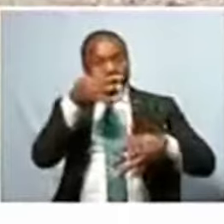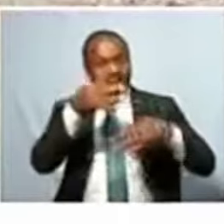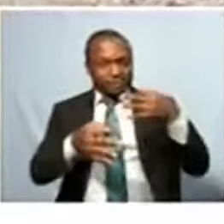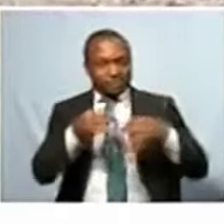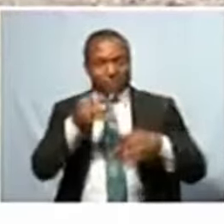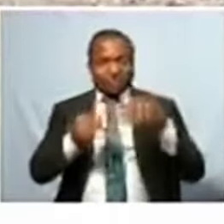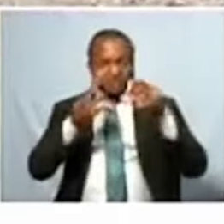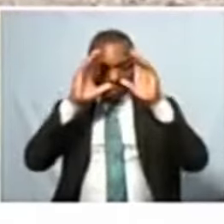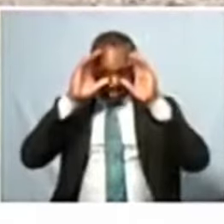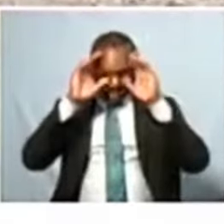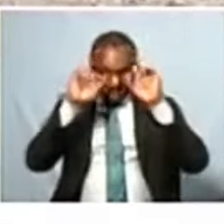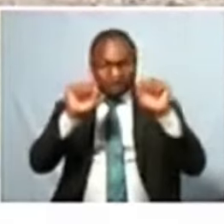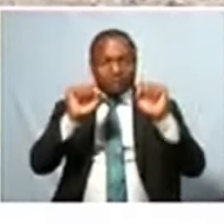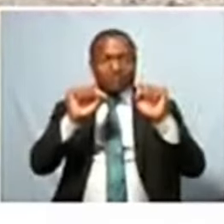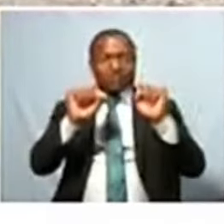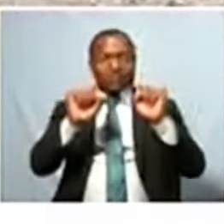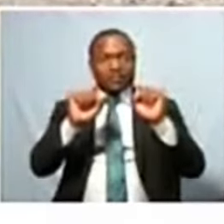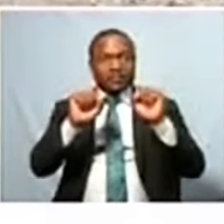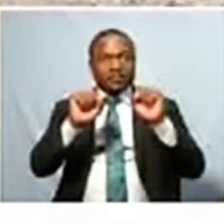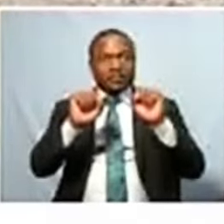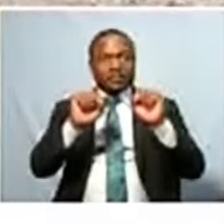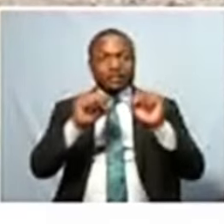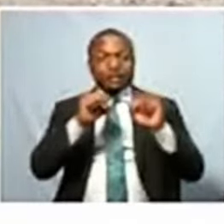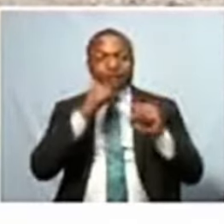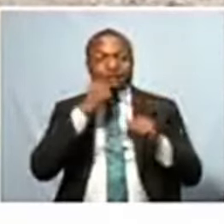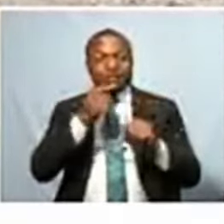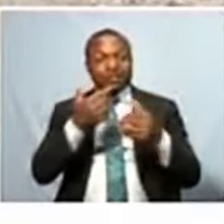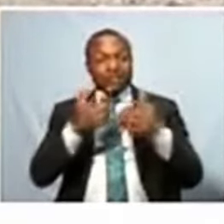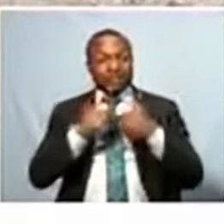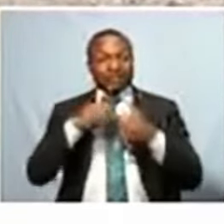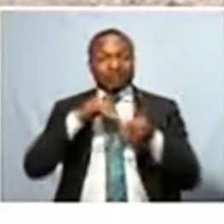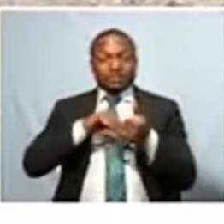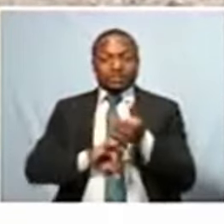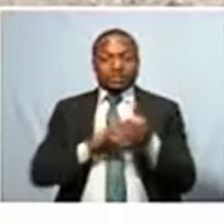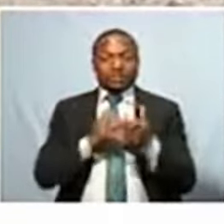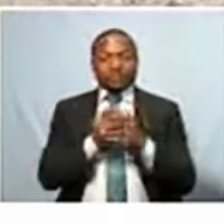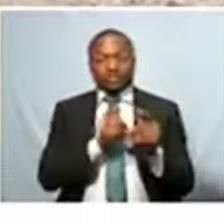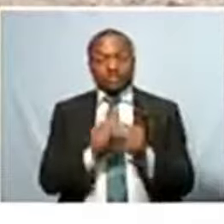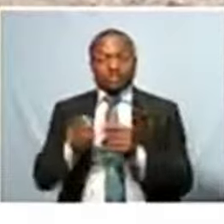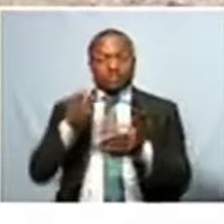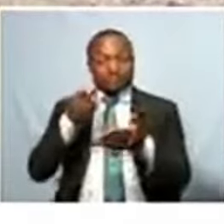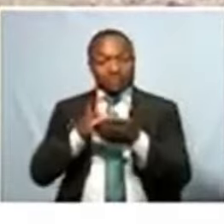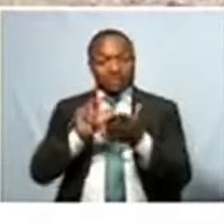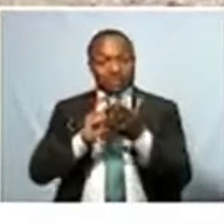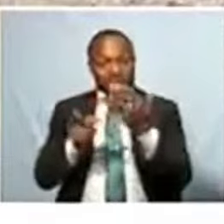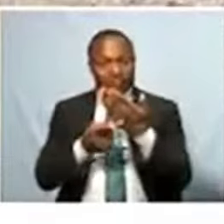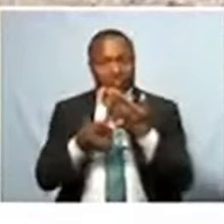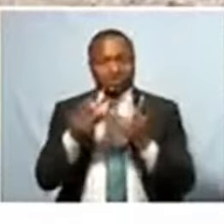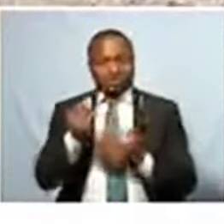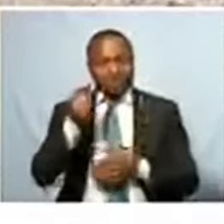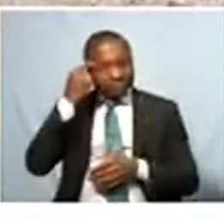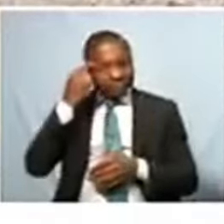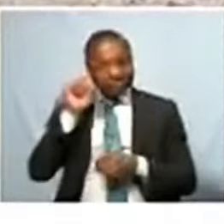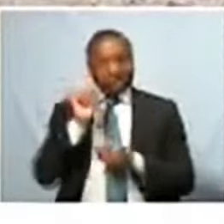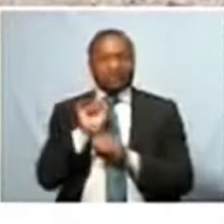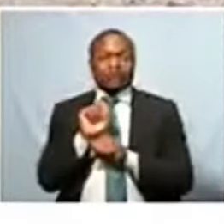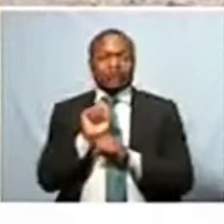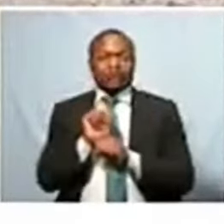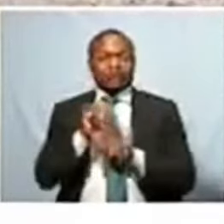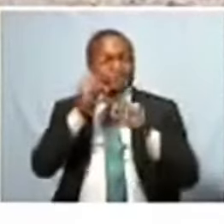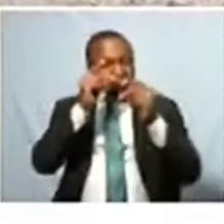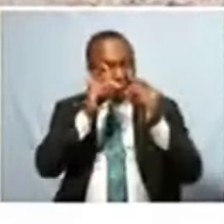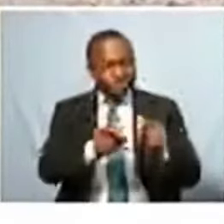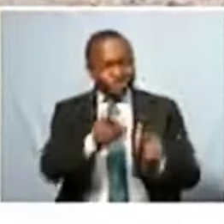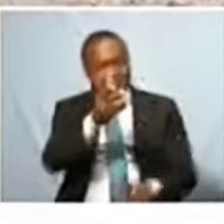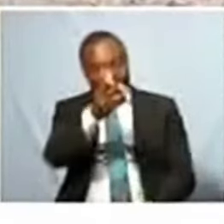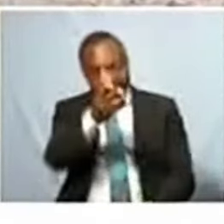the president intends that I have this package for social cash transfer, I have this package for cash for work, when it reaches down